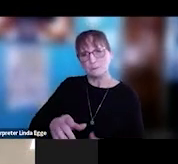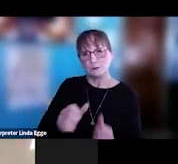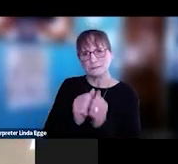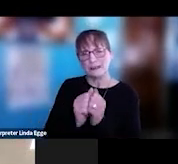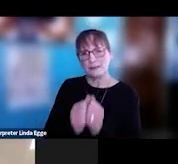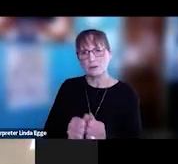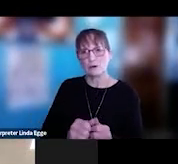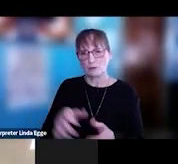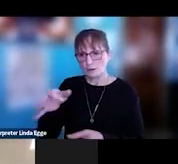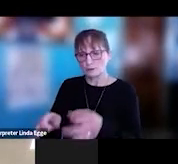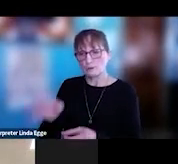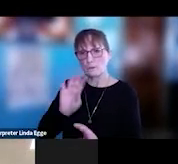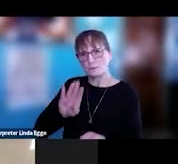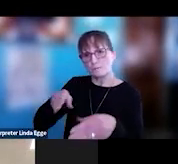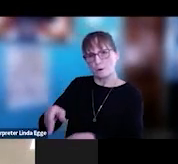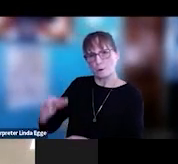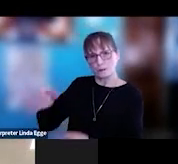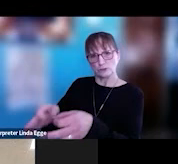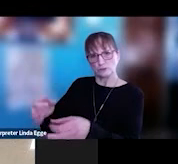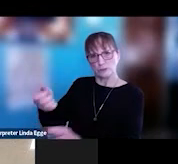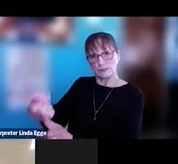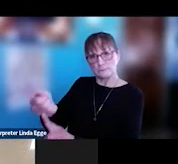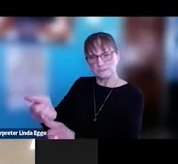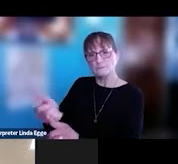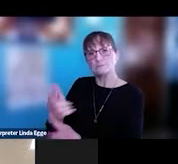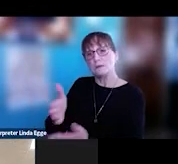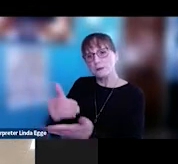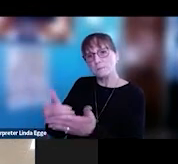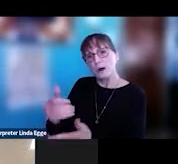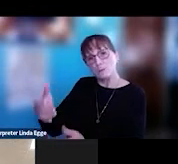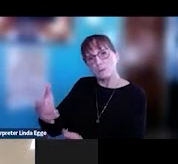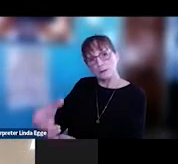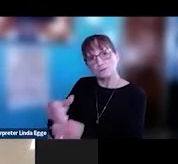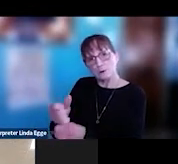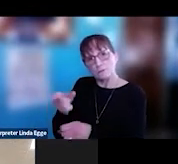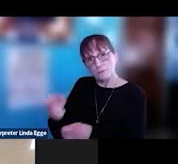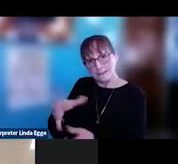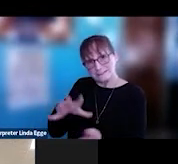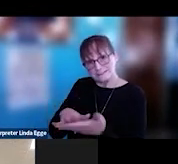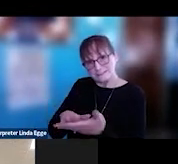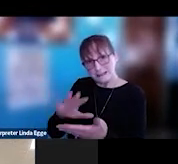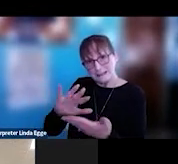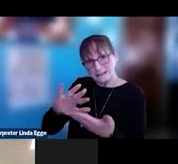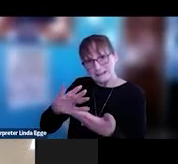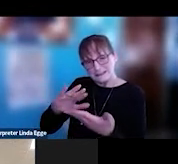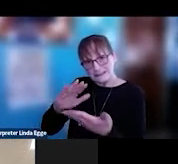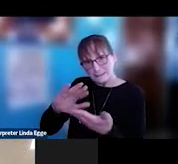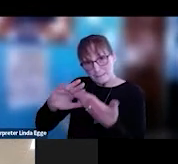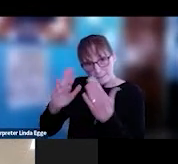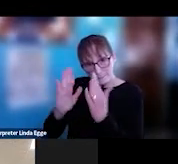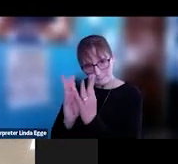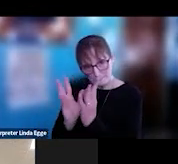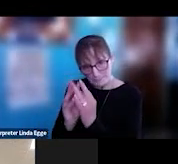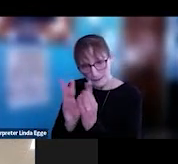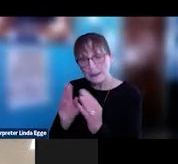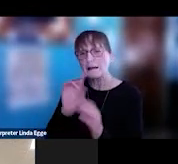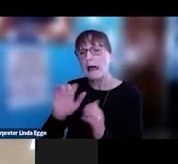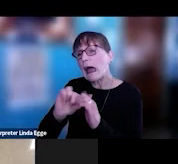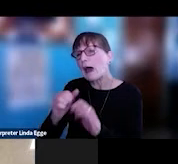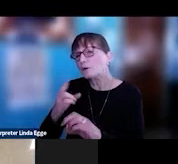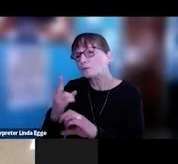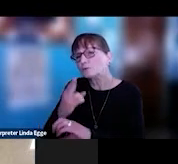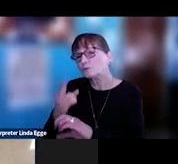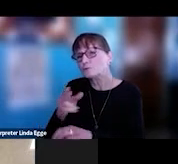very much focused on the judges. Part of what we took away from this was how to incorporate and use